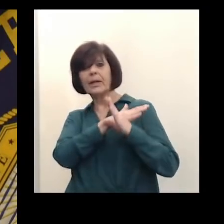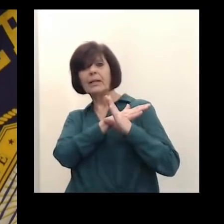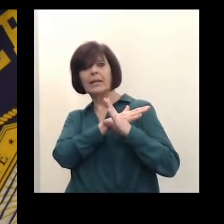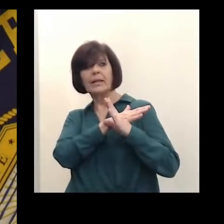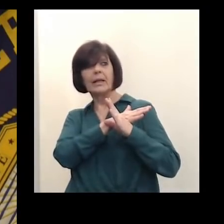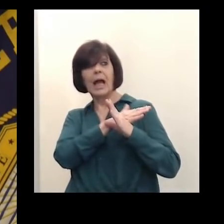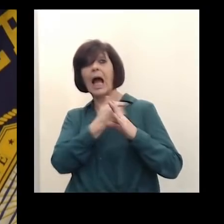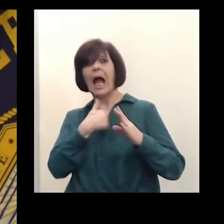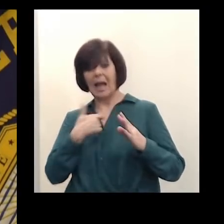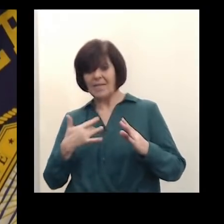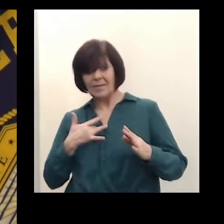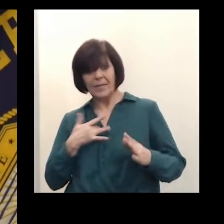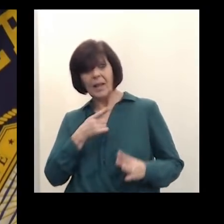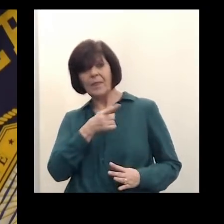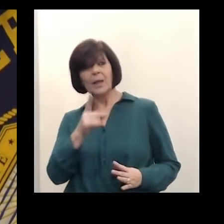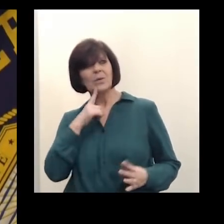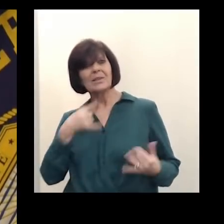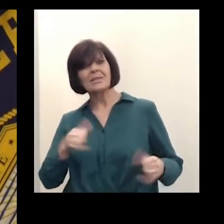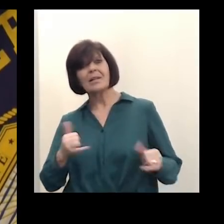here today.